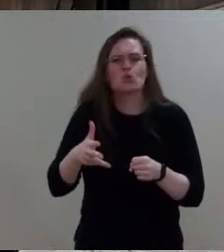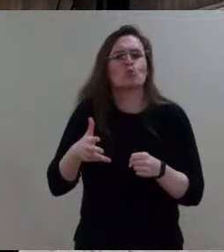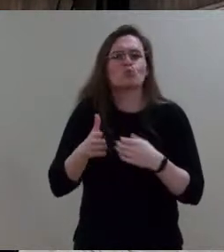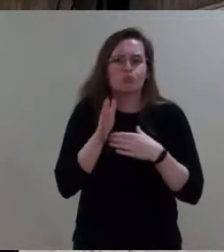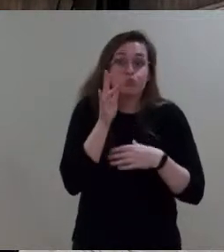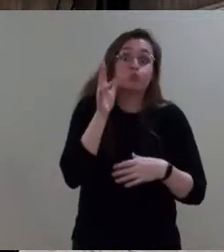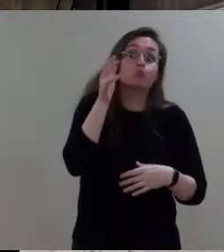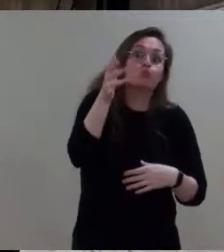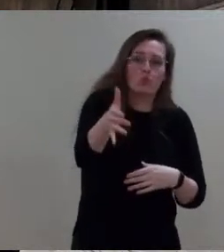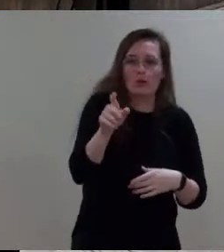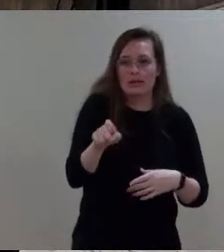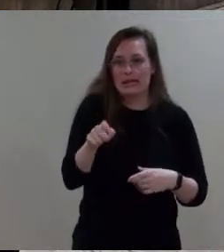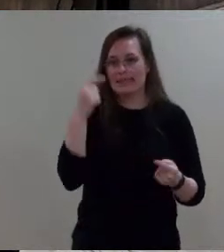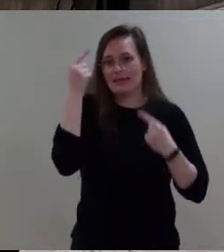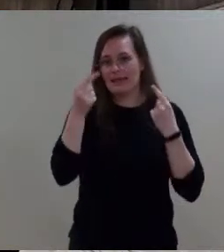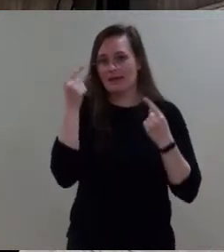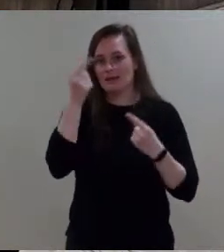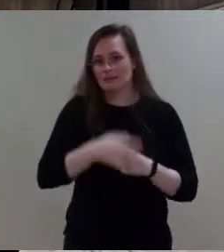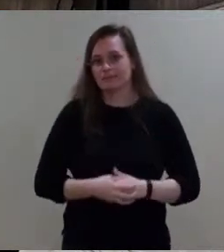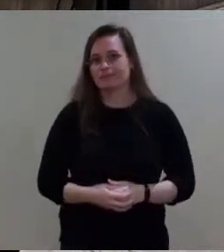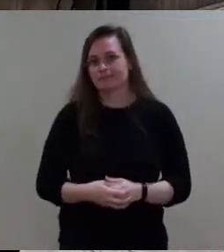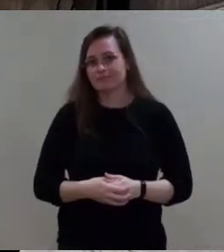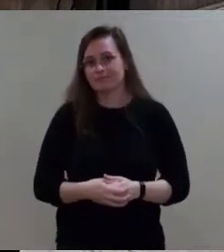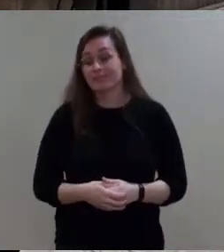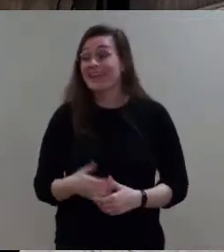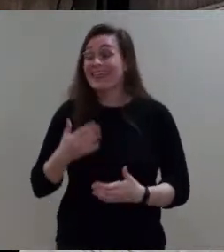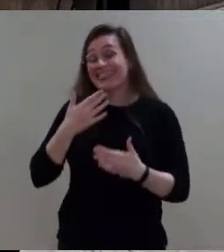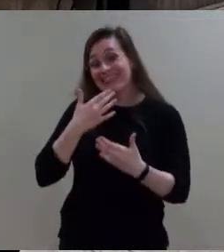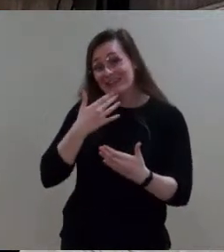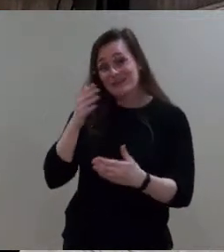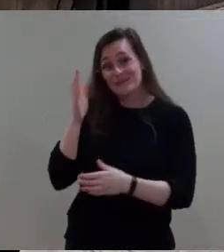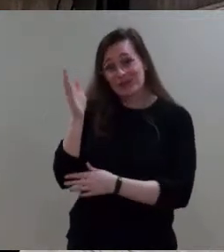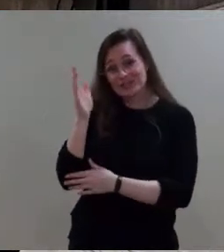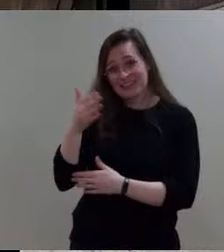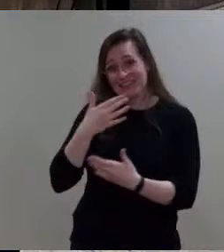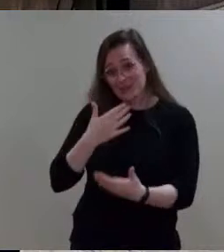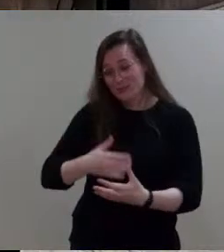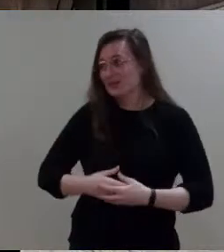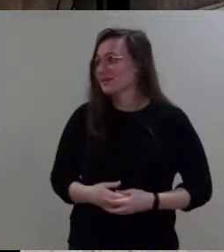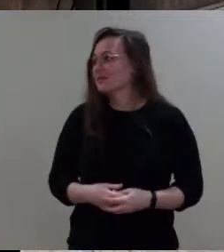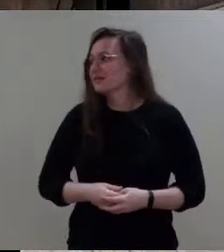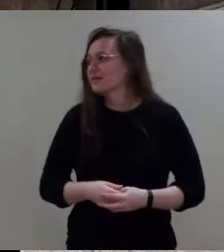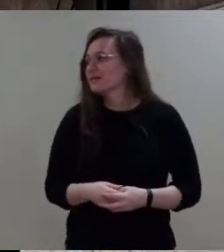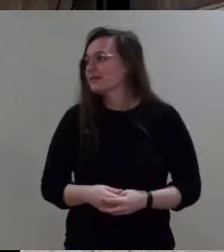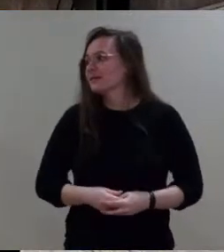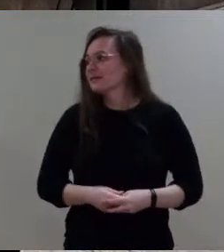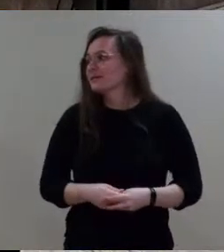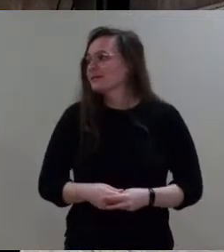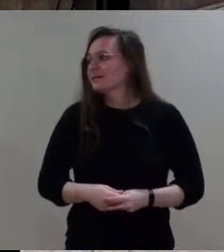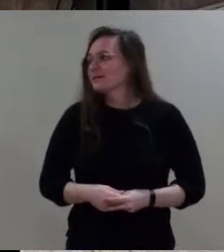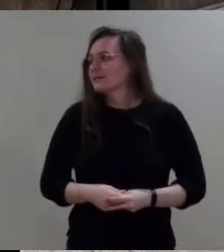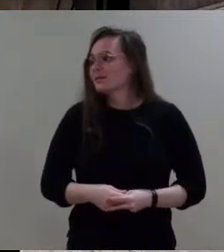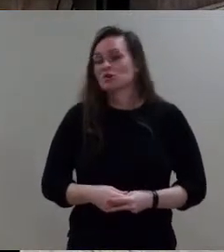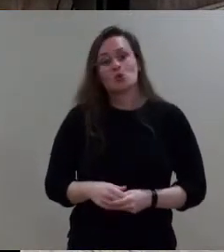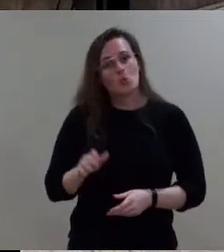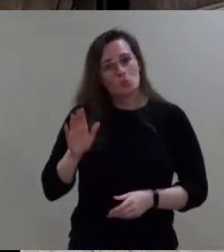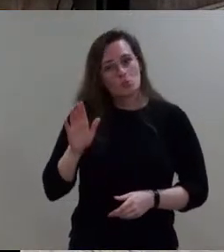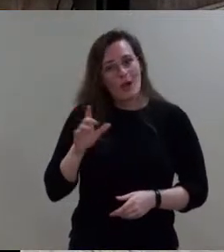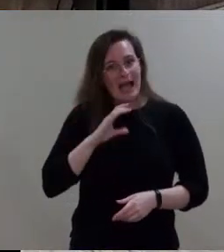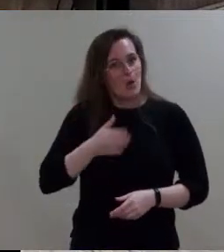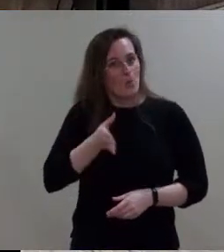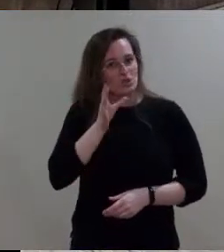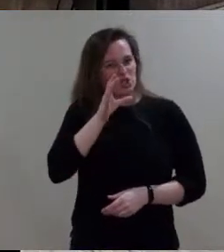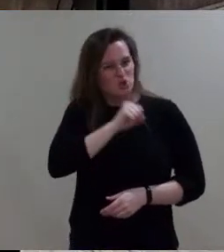right, CAO, thank you very much for that presentation, and I'm going to assume that your recommendations remain the